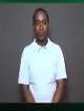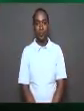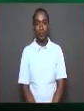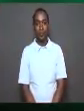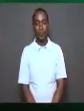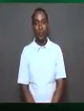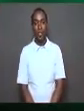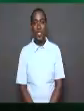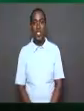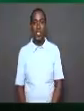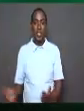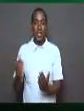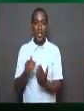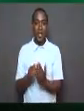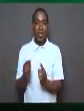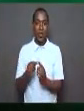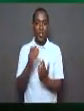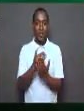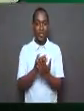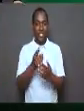Let's get back to our lesson.